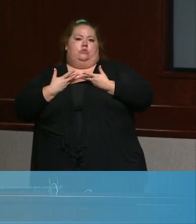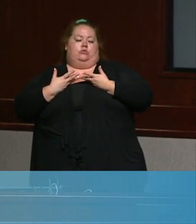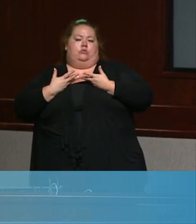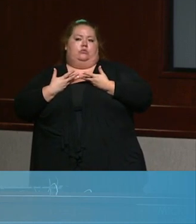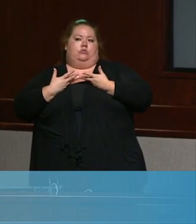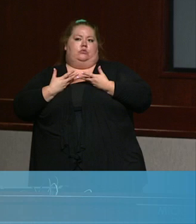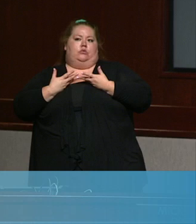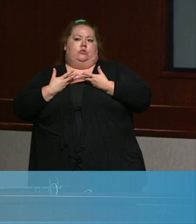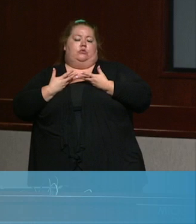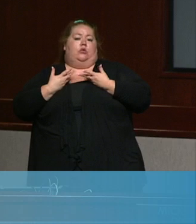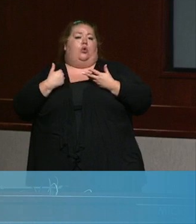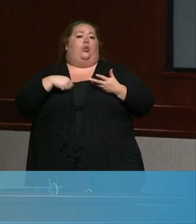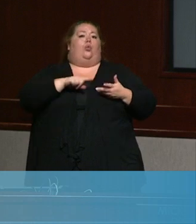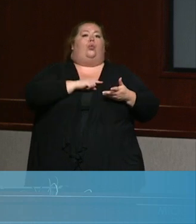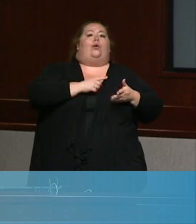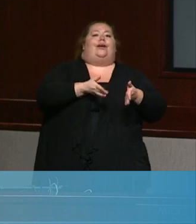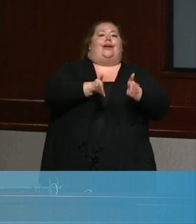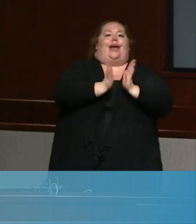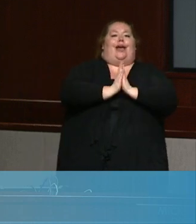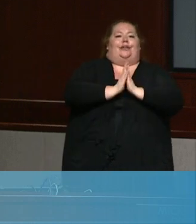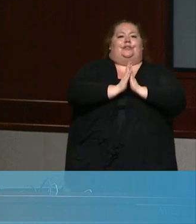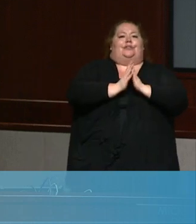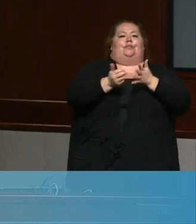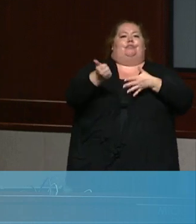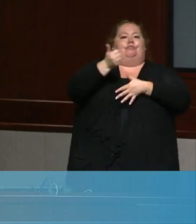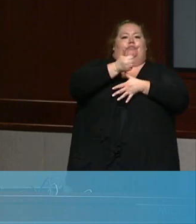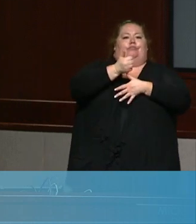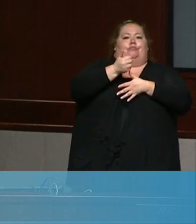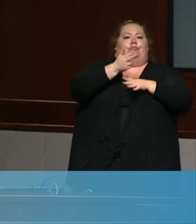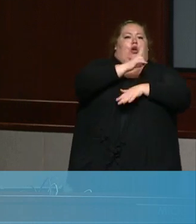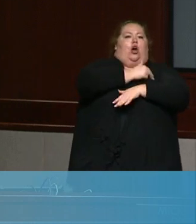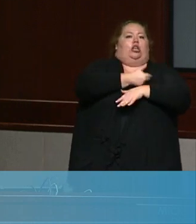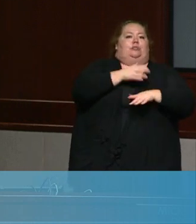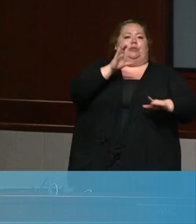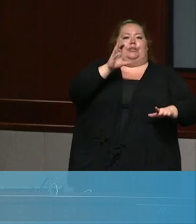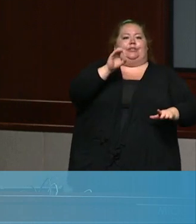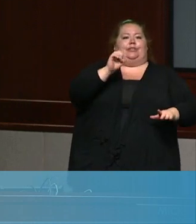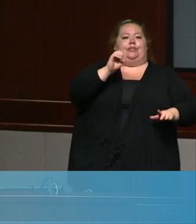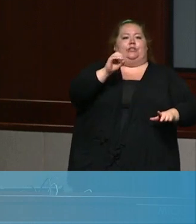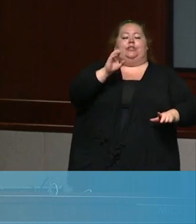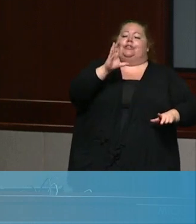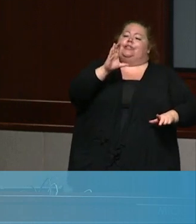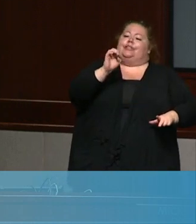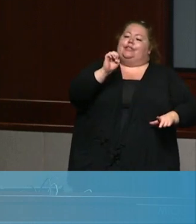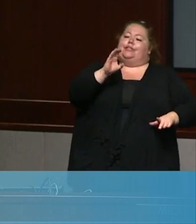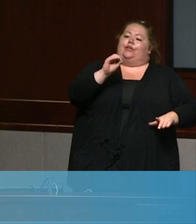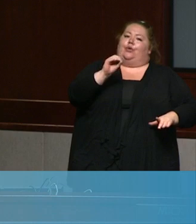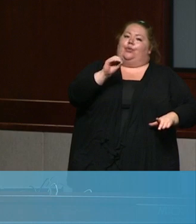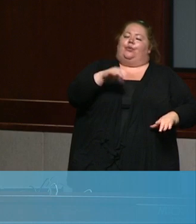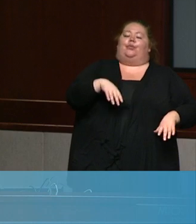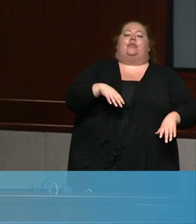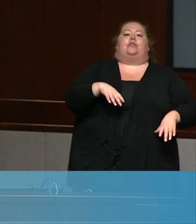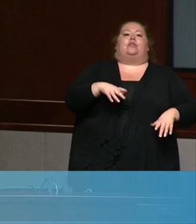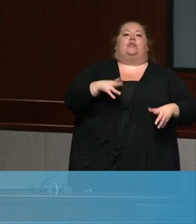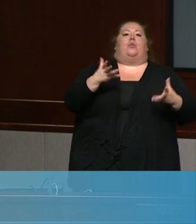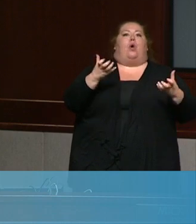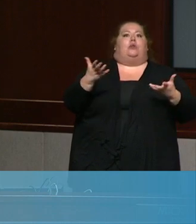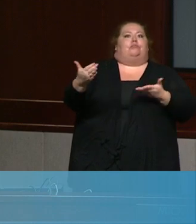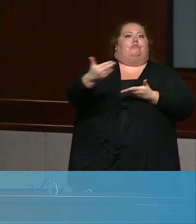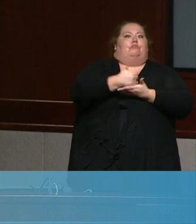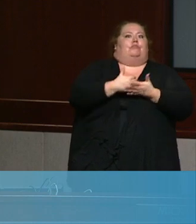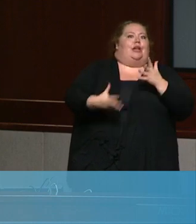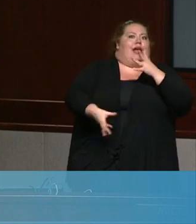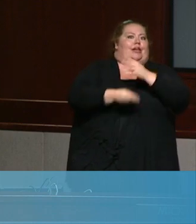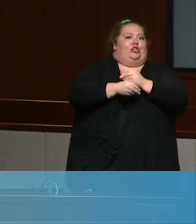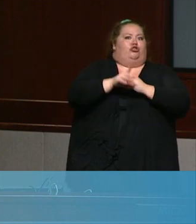asked, with the hospital CEO's concurrence, to collect additional data. We were doing it once a